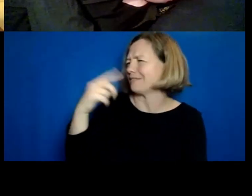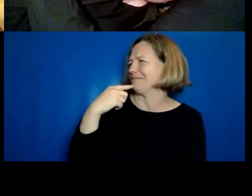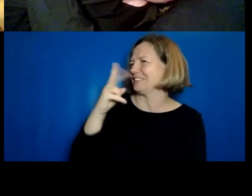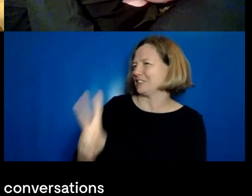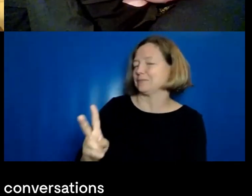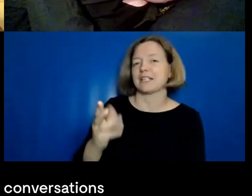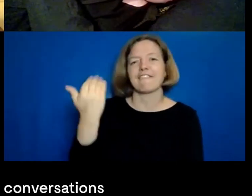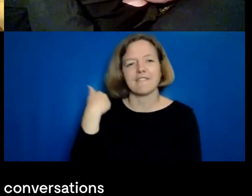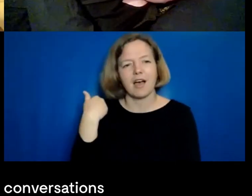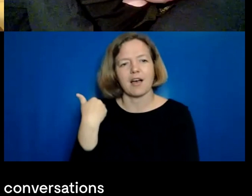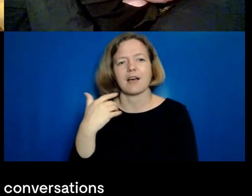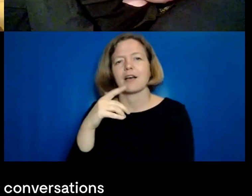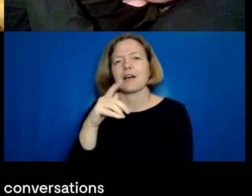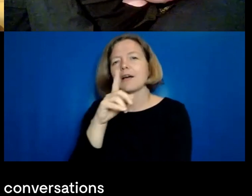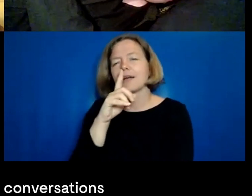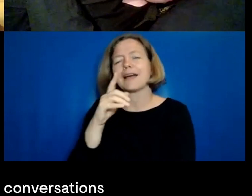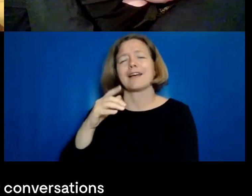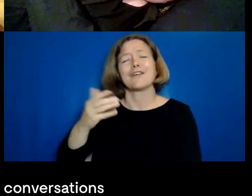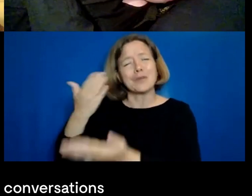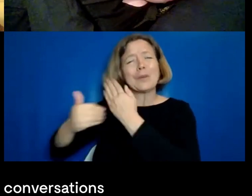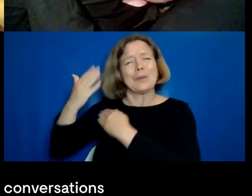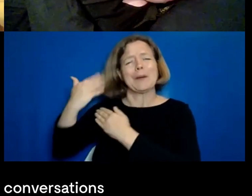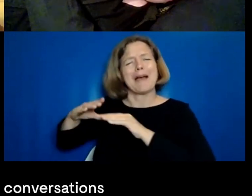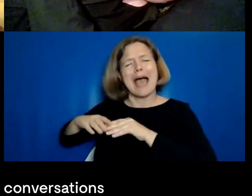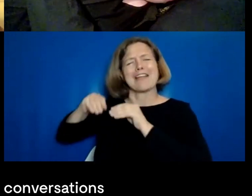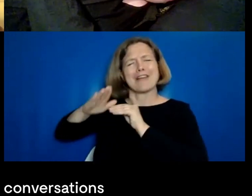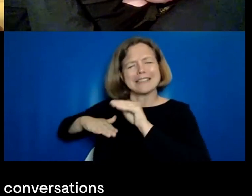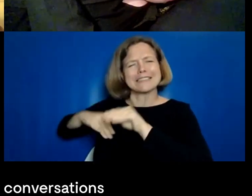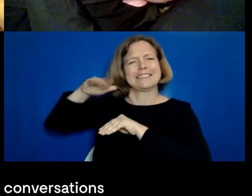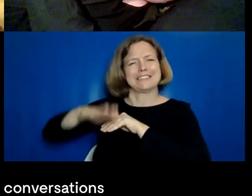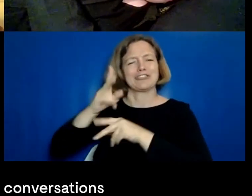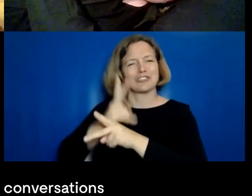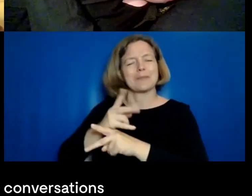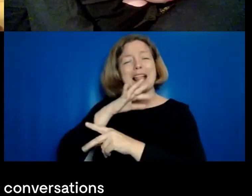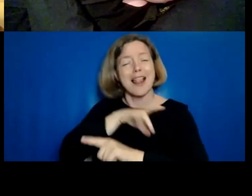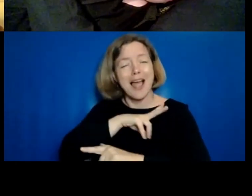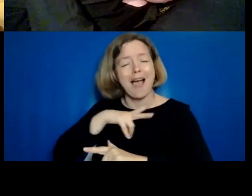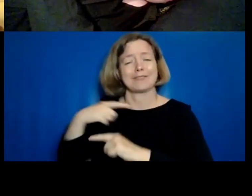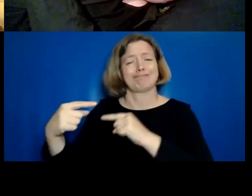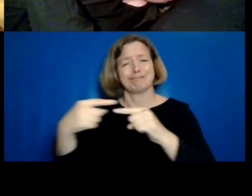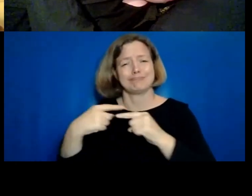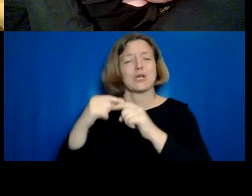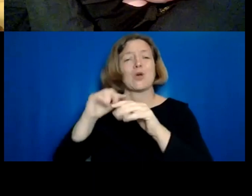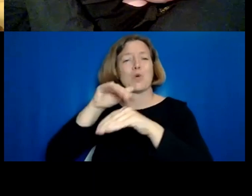on, we had many conversations about the safer spaces. And